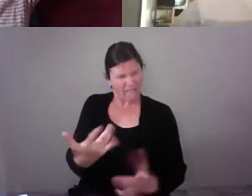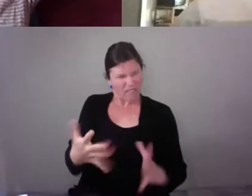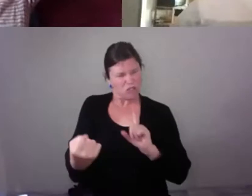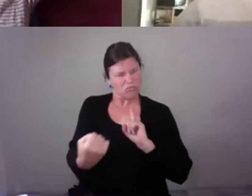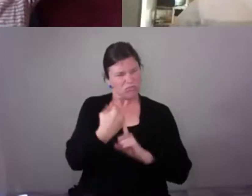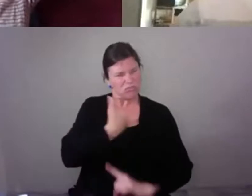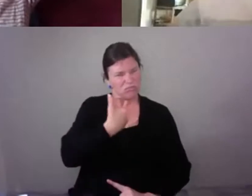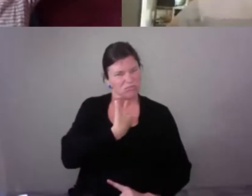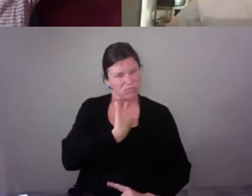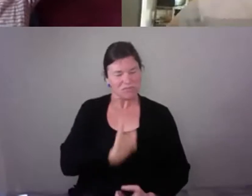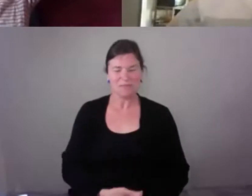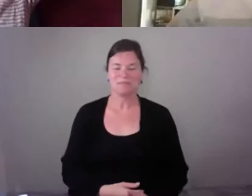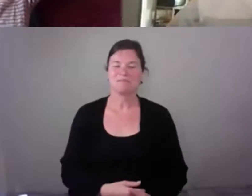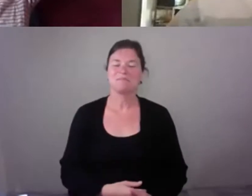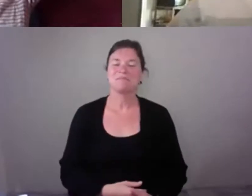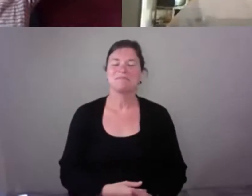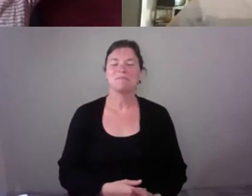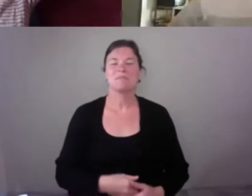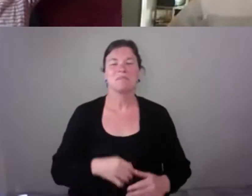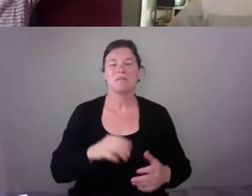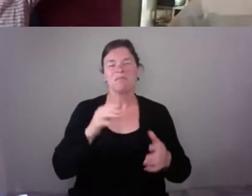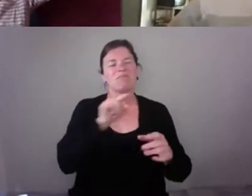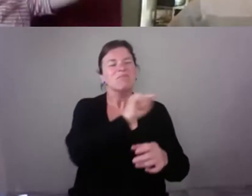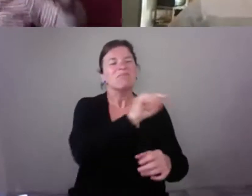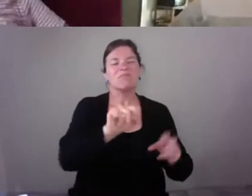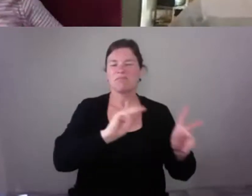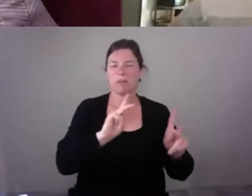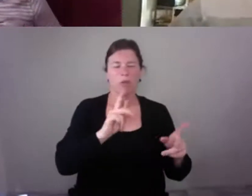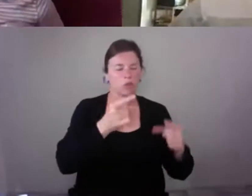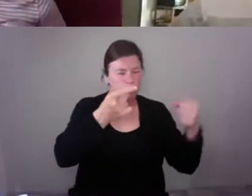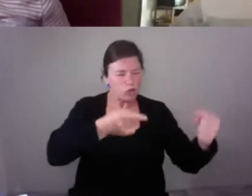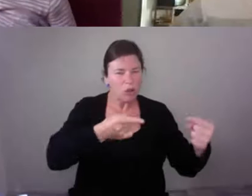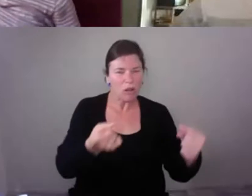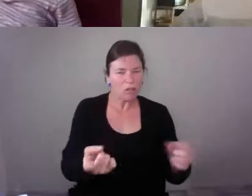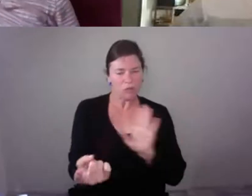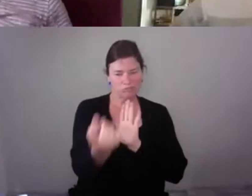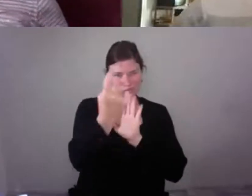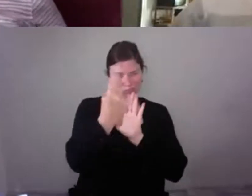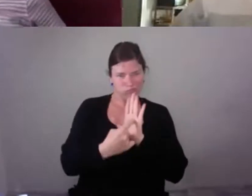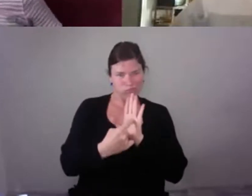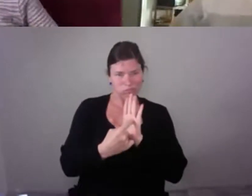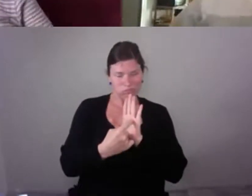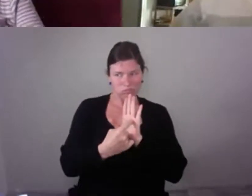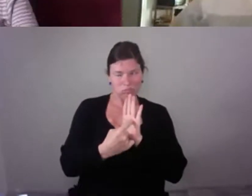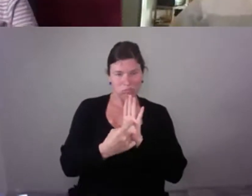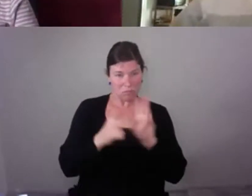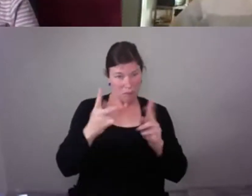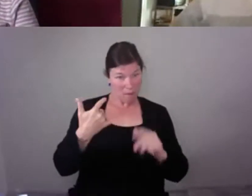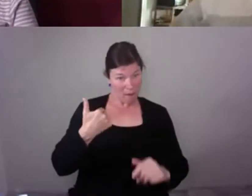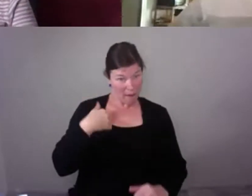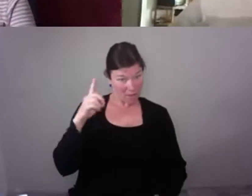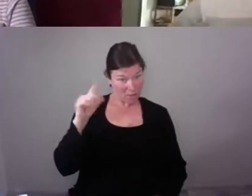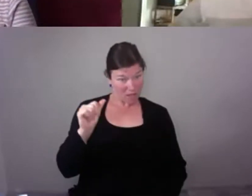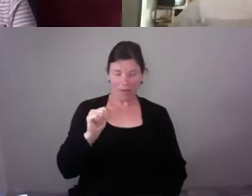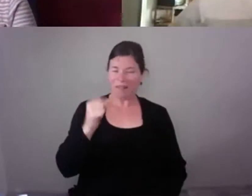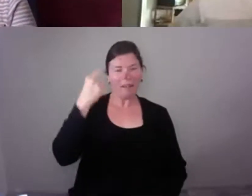don't always see people who are different as being equal.